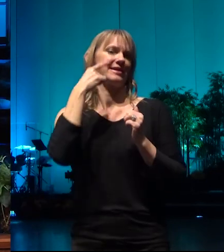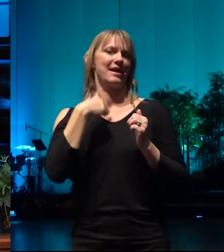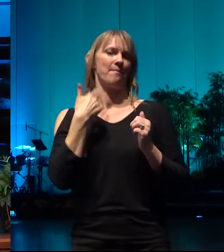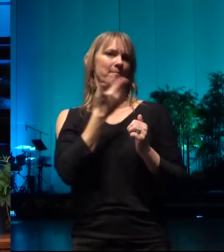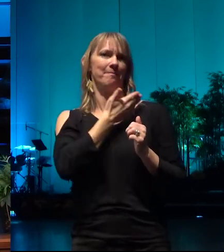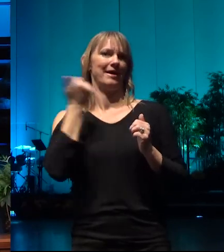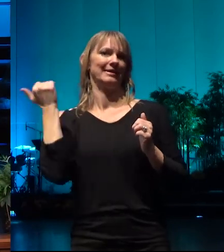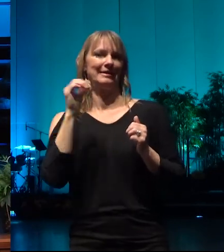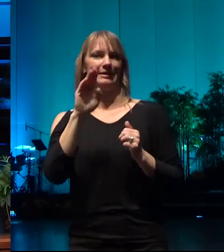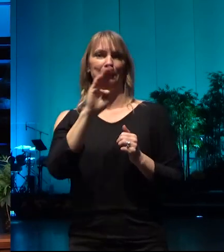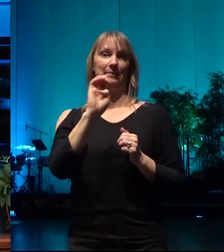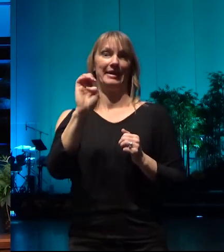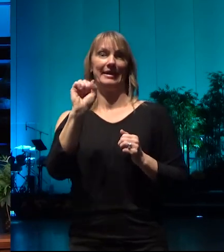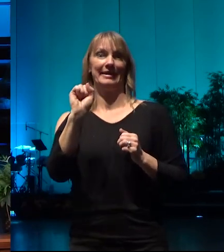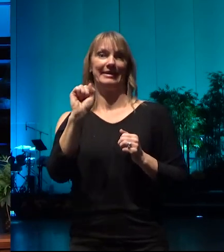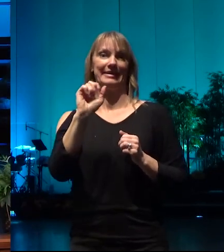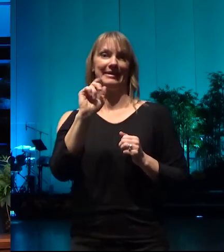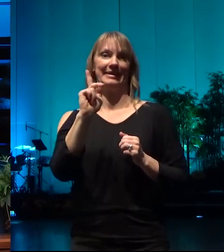knees,